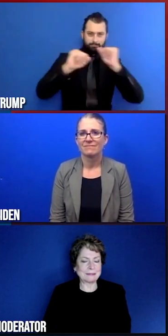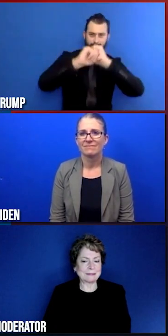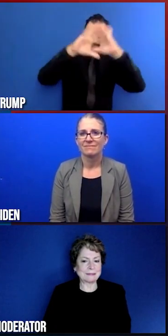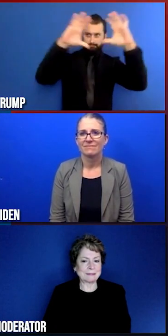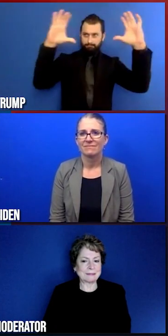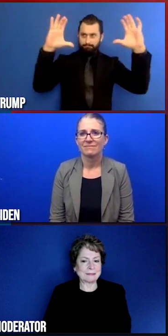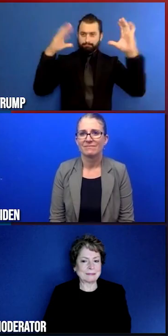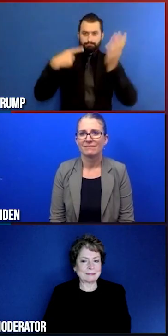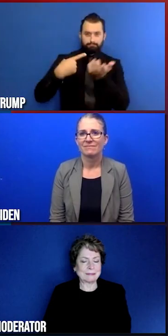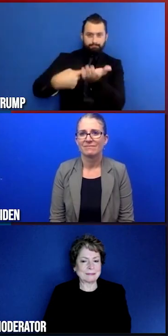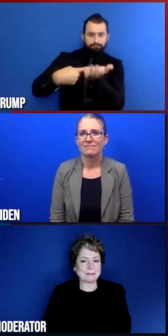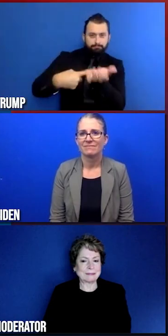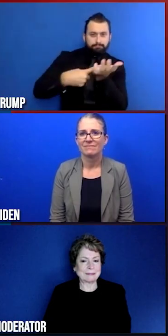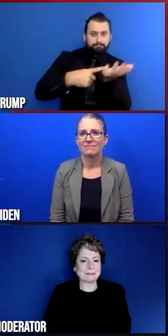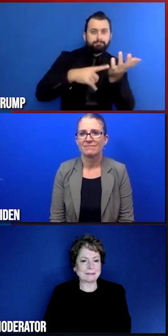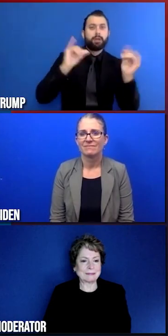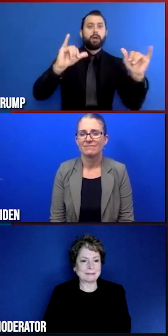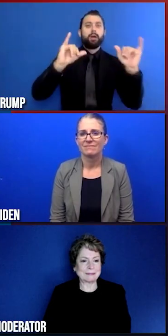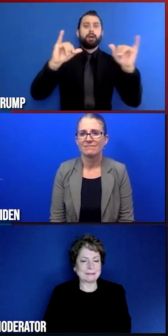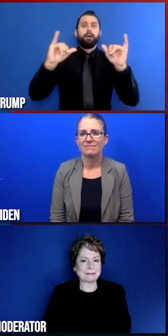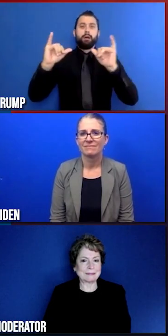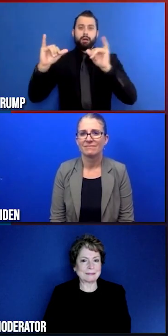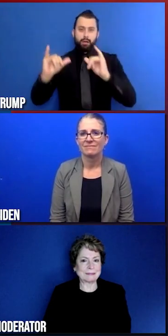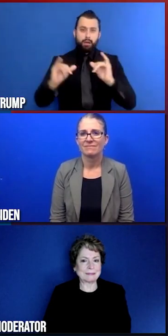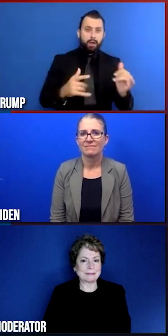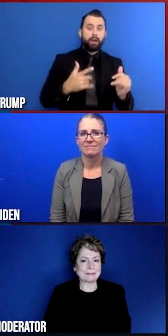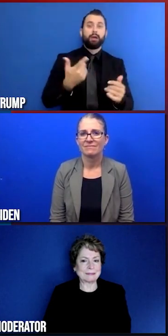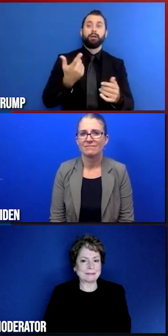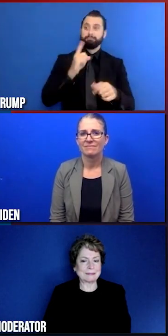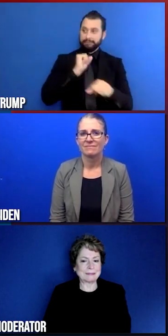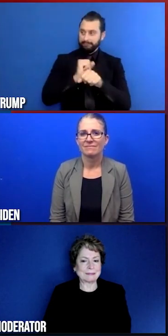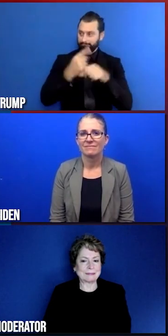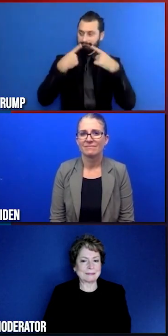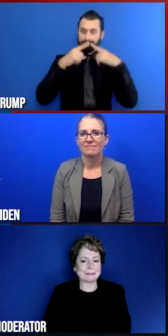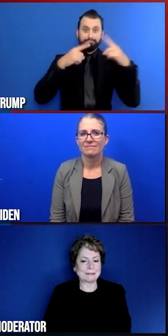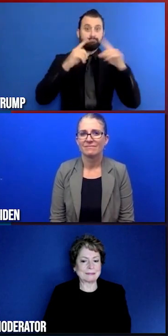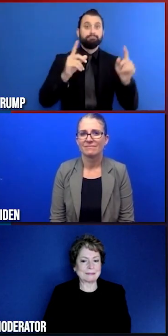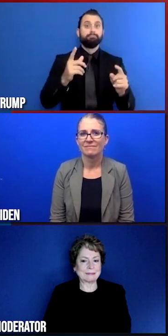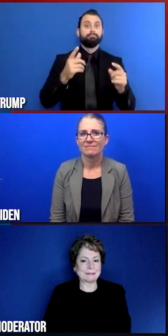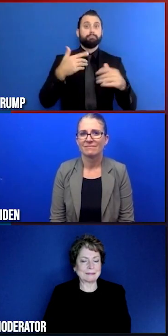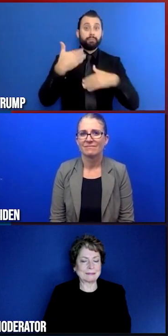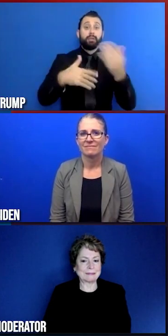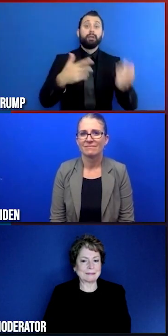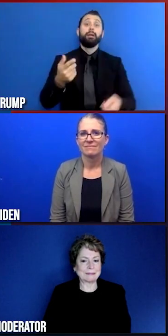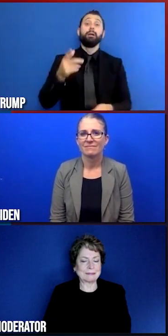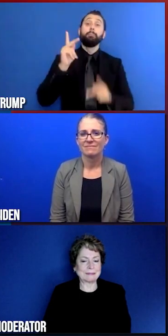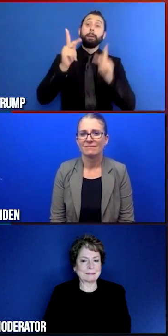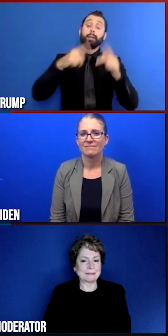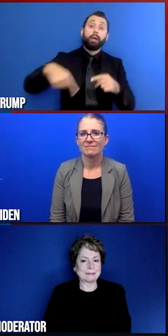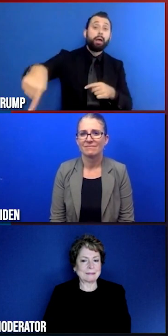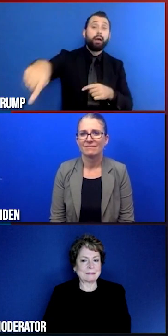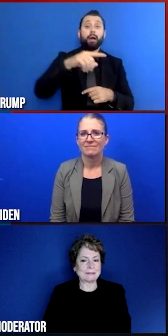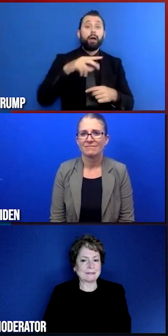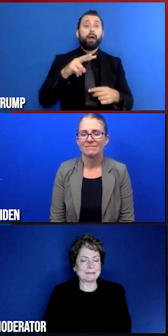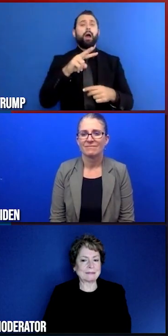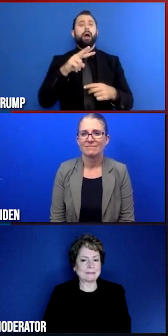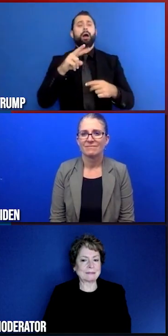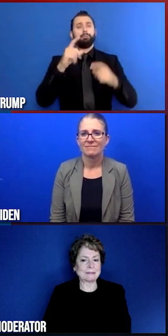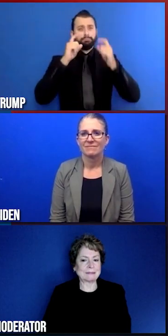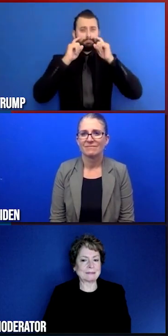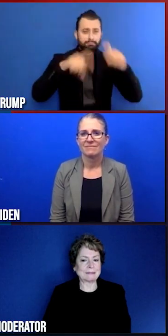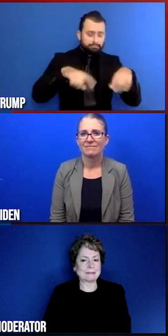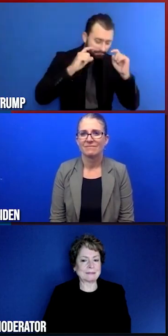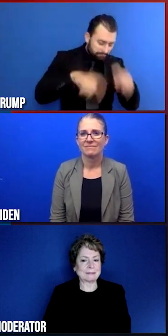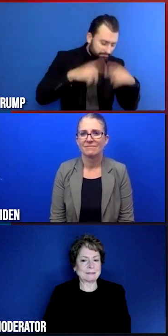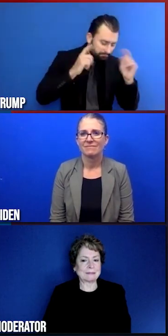weeks later, they're out saying, gee, we have to defeat him. Criminal justice reform, prison reform, opportunity zones with Tim Scott,